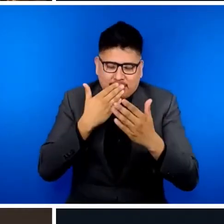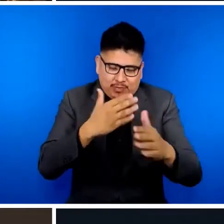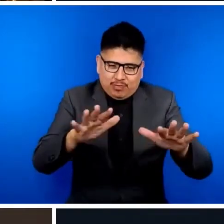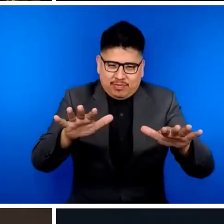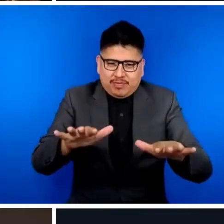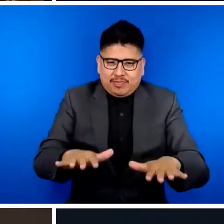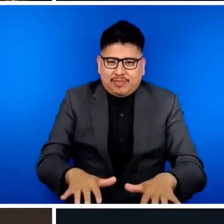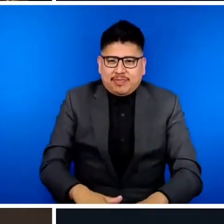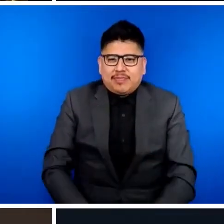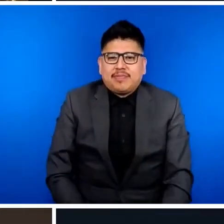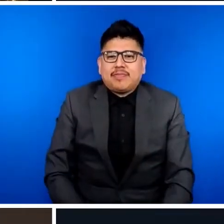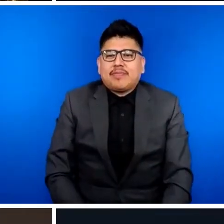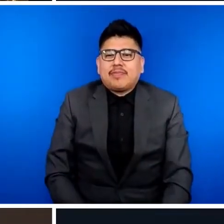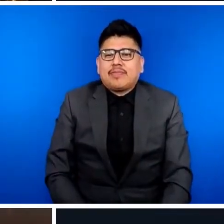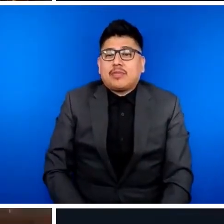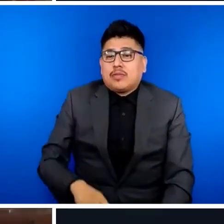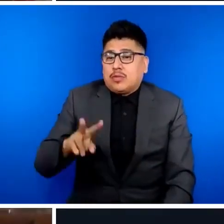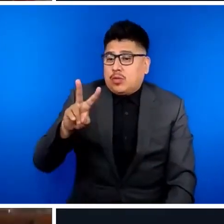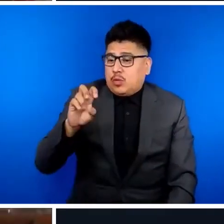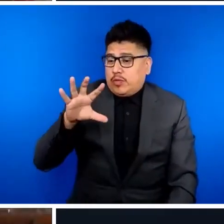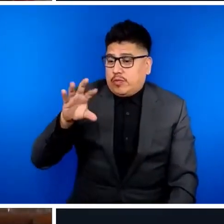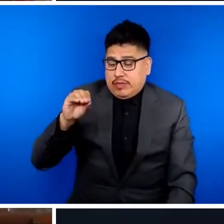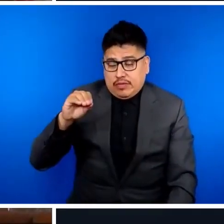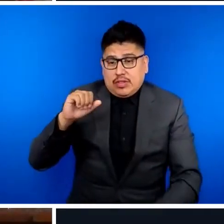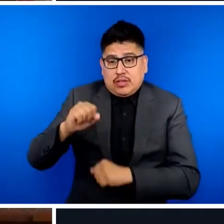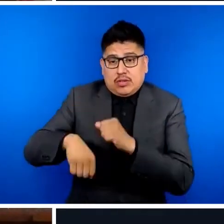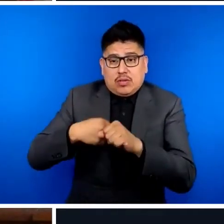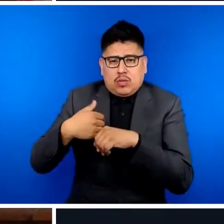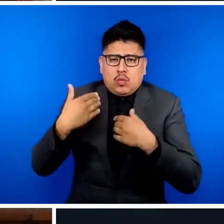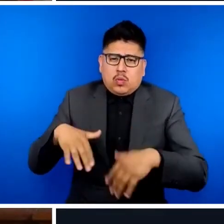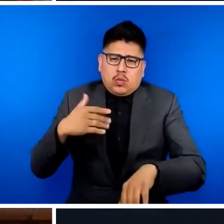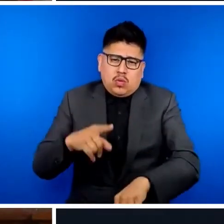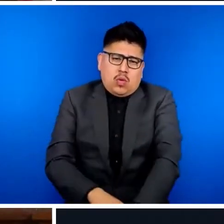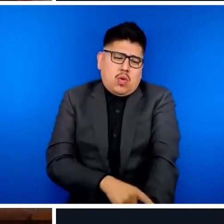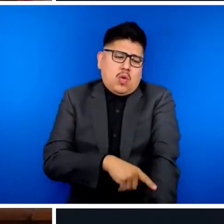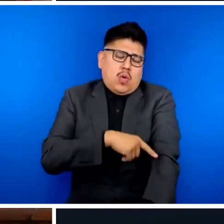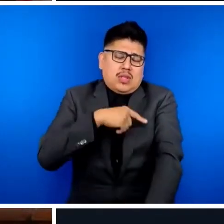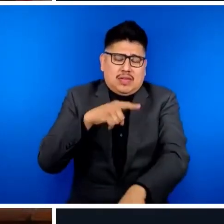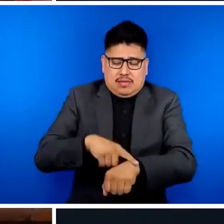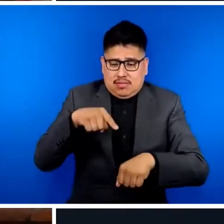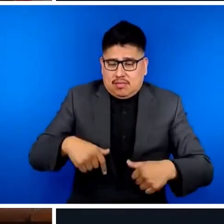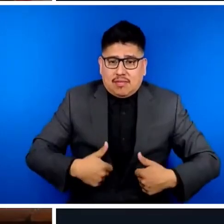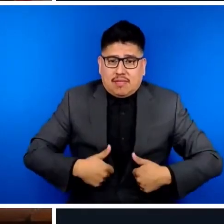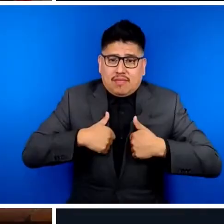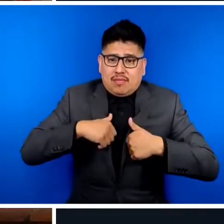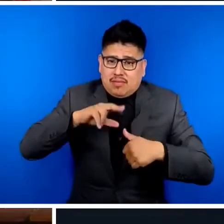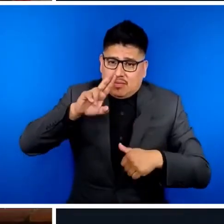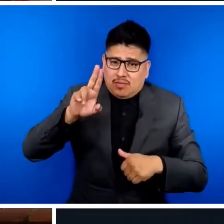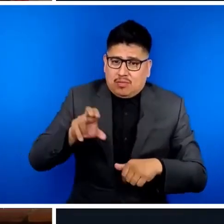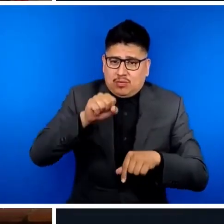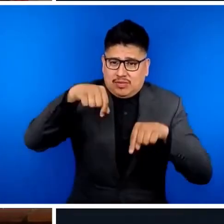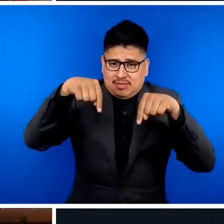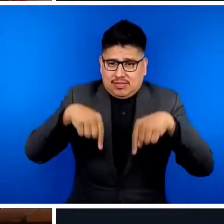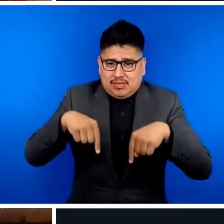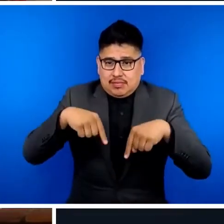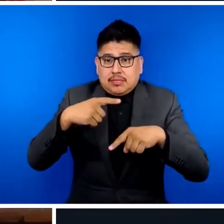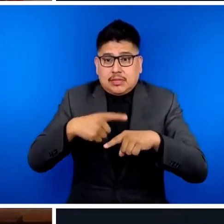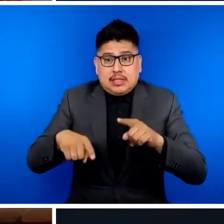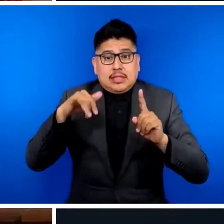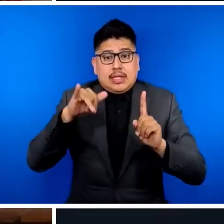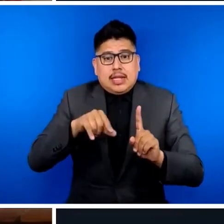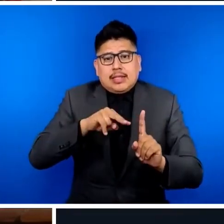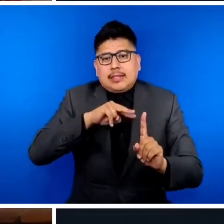250 years is a long time in the life of a nation, but in another sense, it's really a mere moment in the eye of